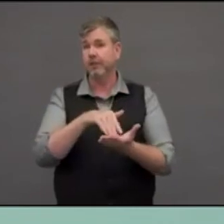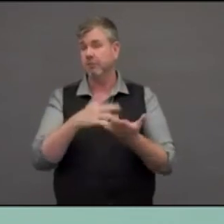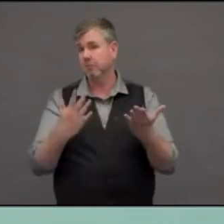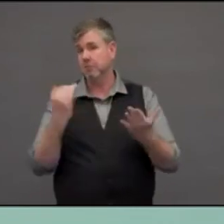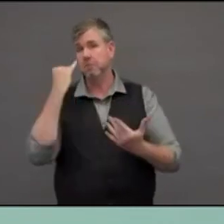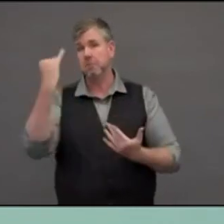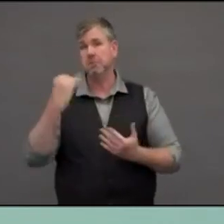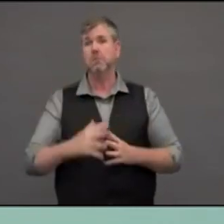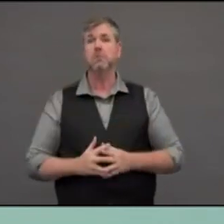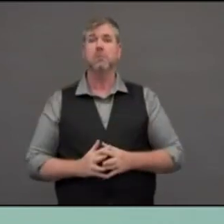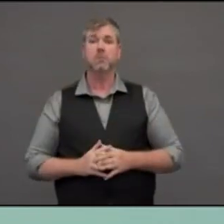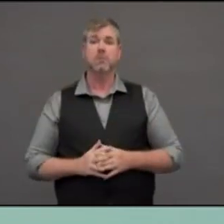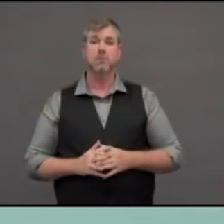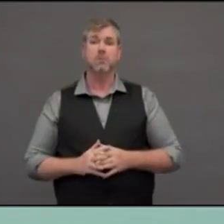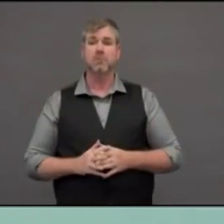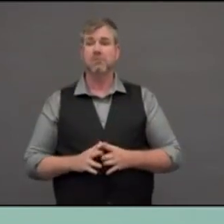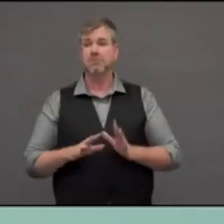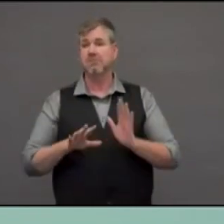find new things that you could do.